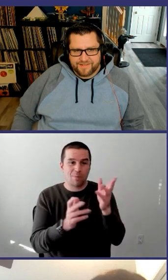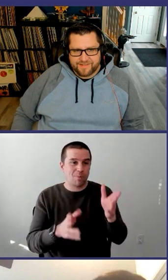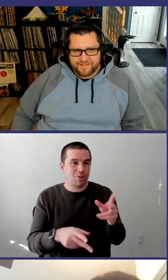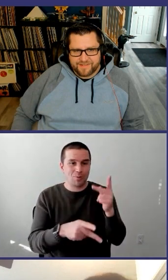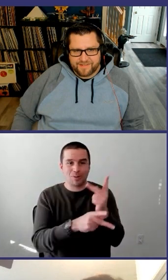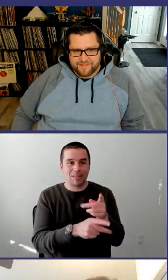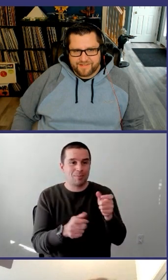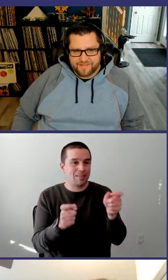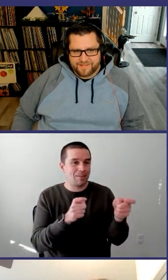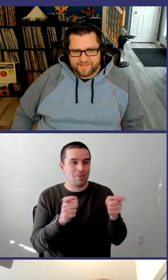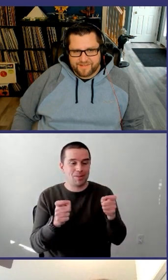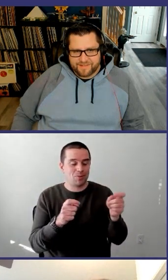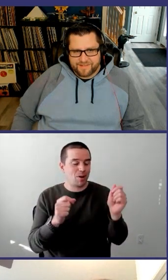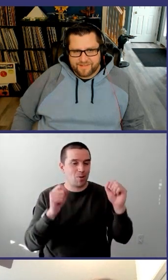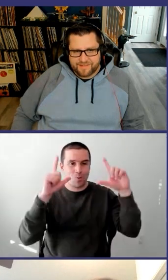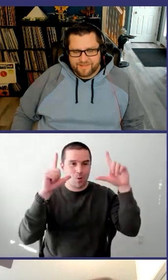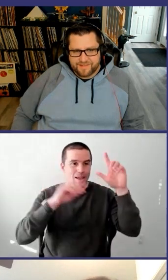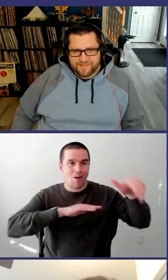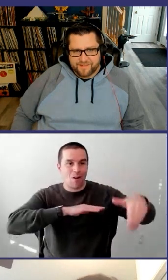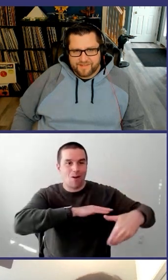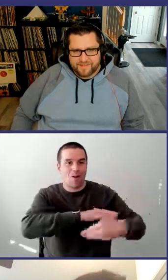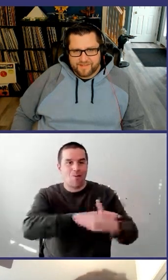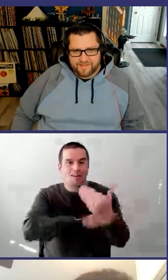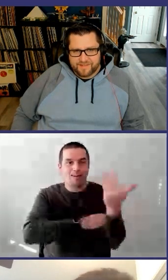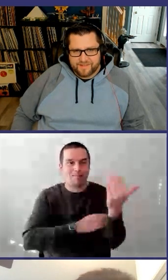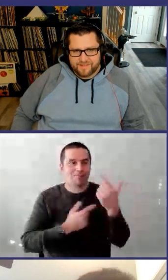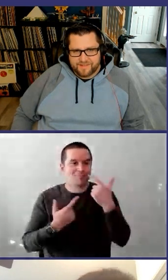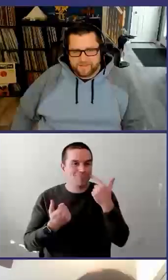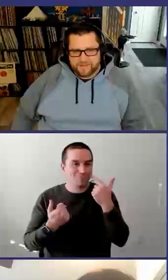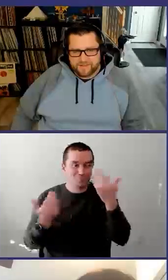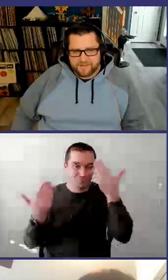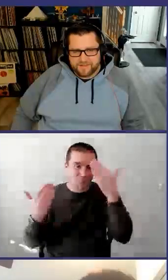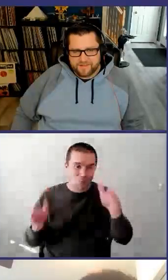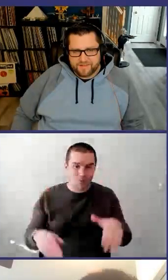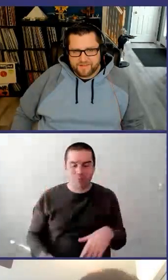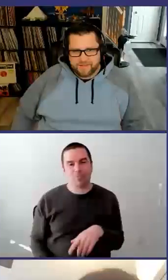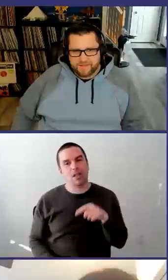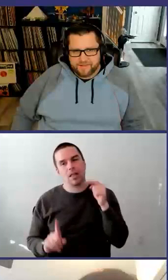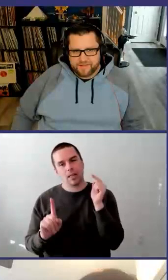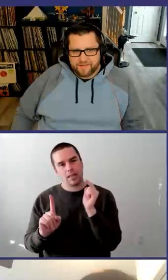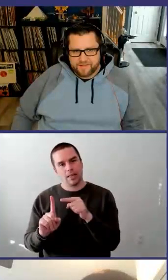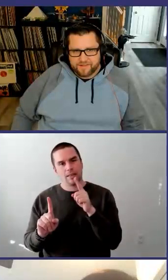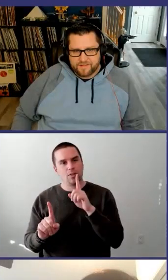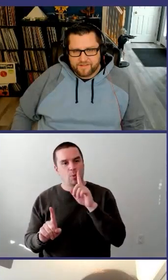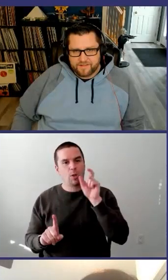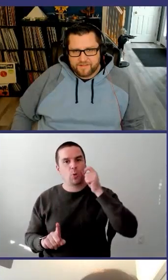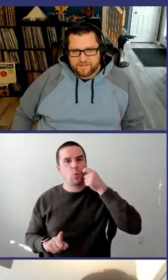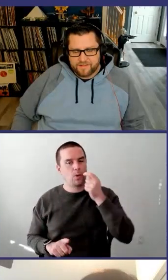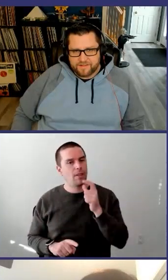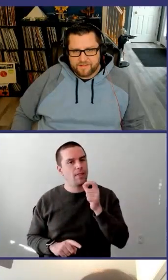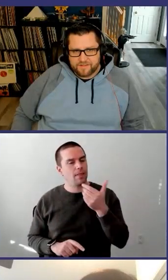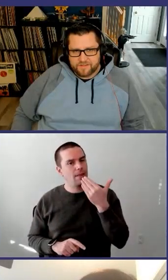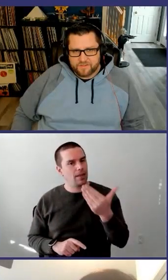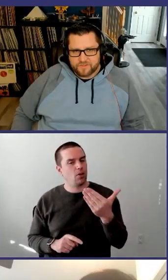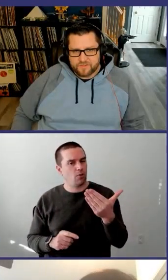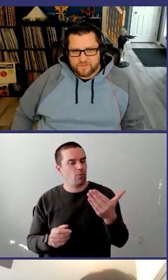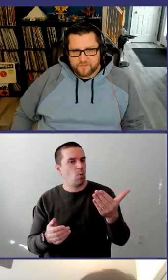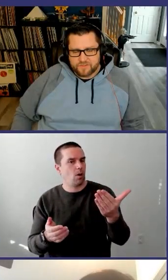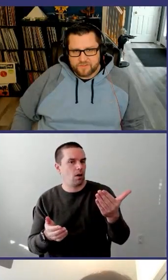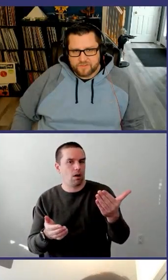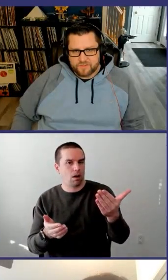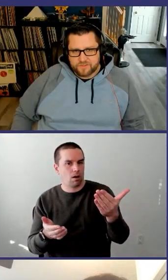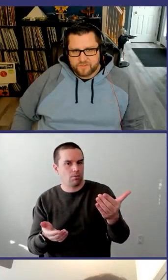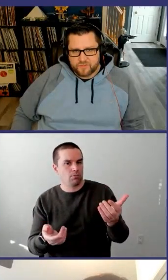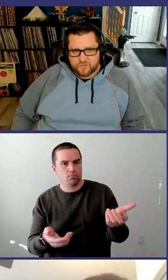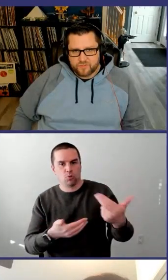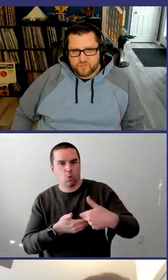knows? But no, this is really cool. Thank you for coming on and talking to us about this. This is, as someone that,